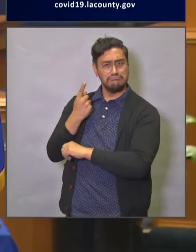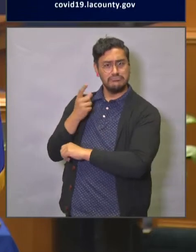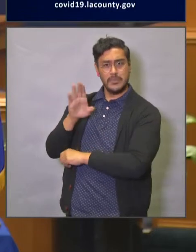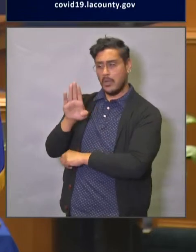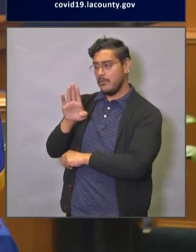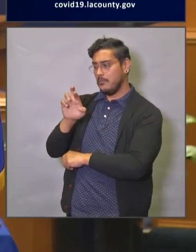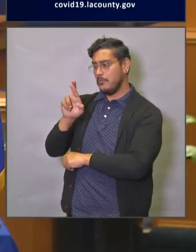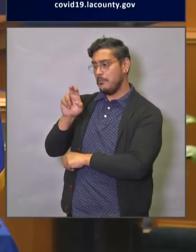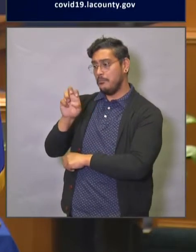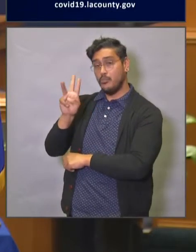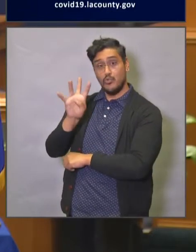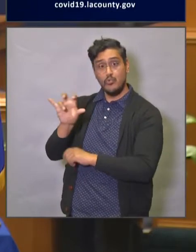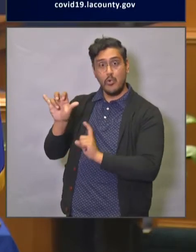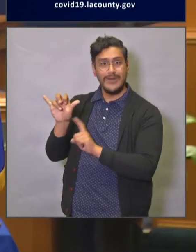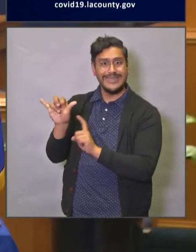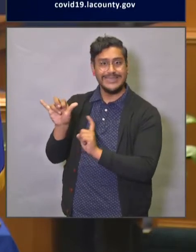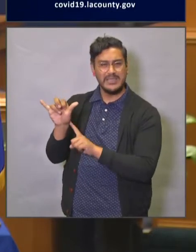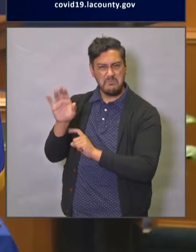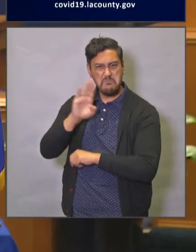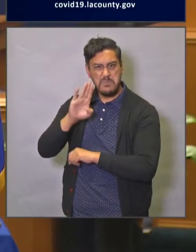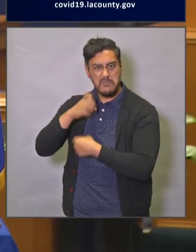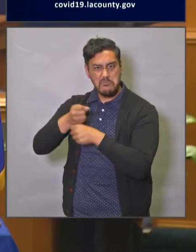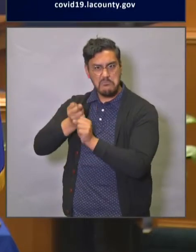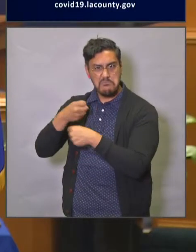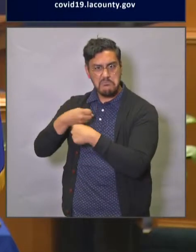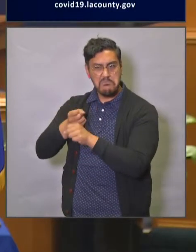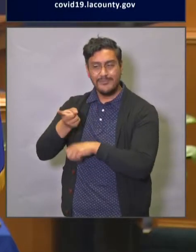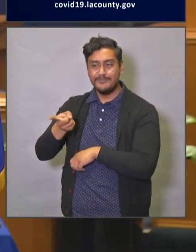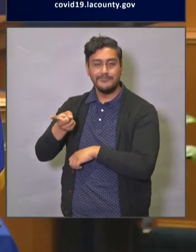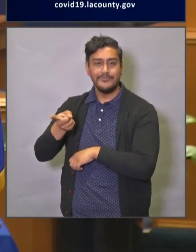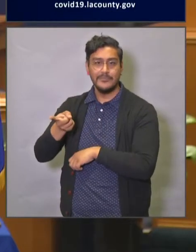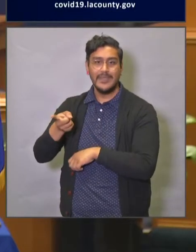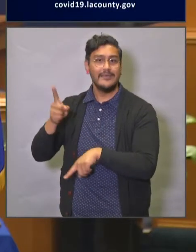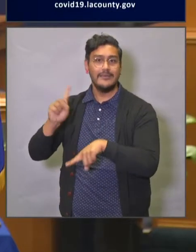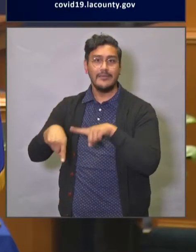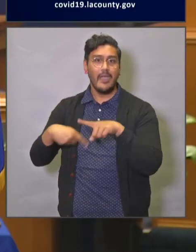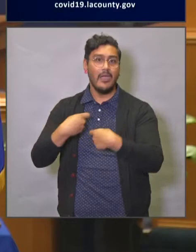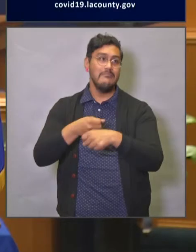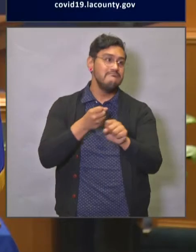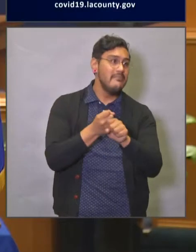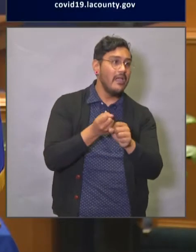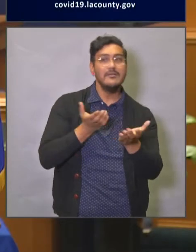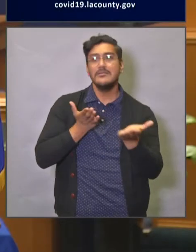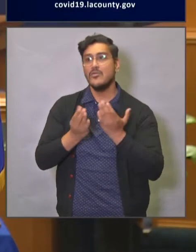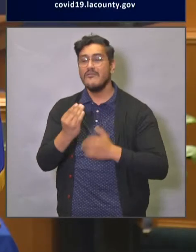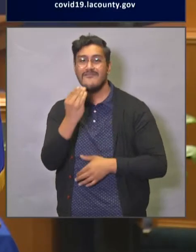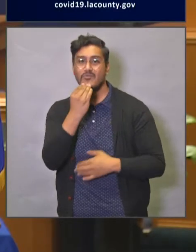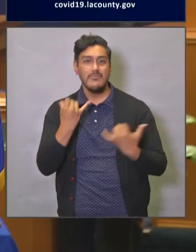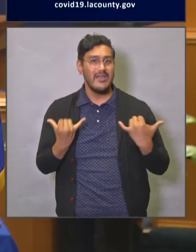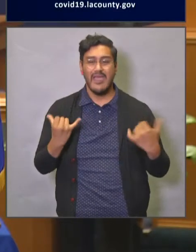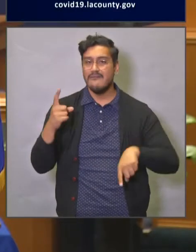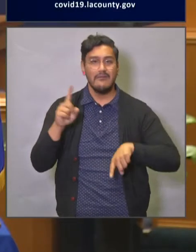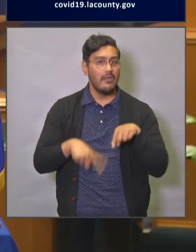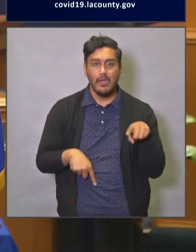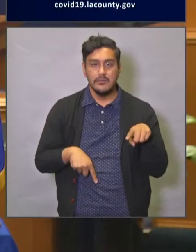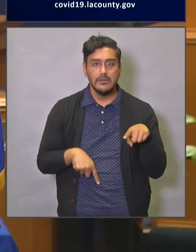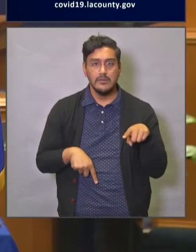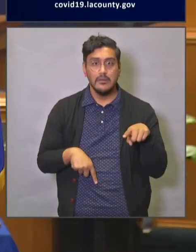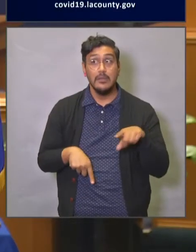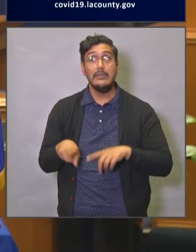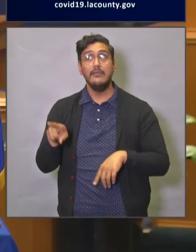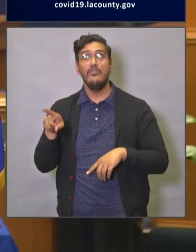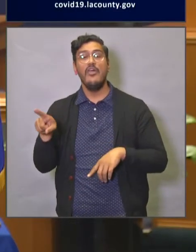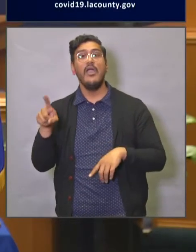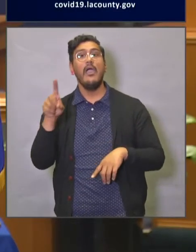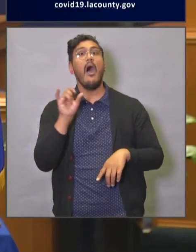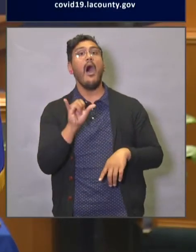not permitted at this moment in time to prepare and serve food have determined that there's an opportunity where they